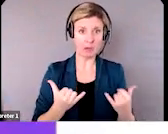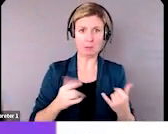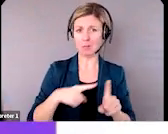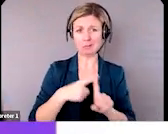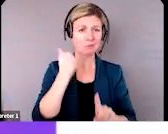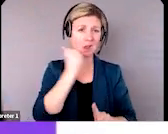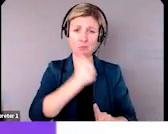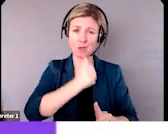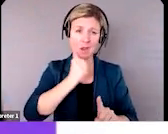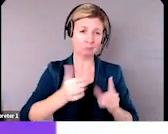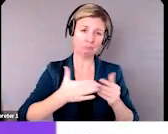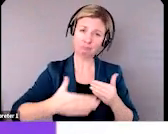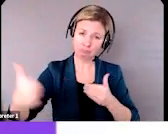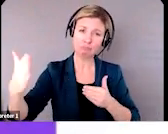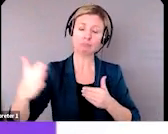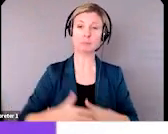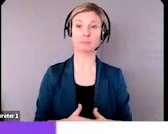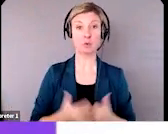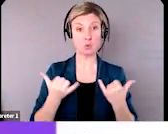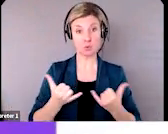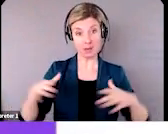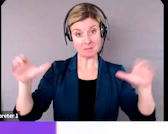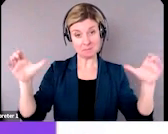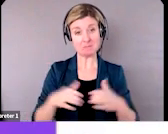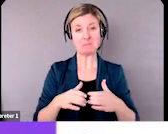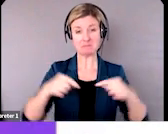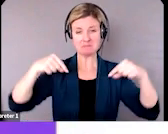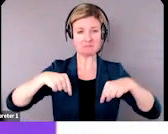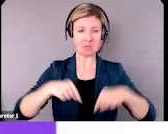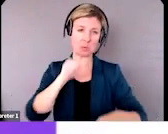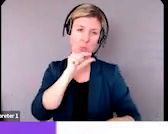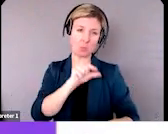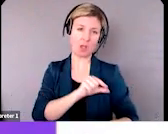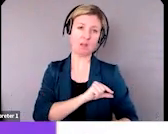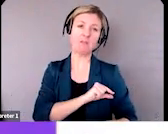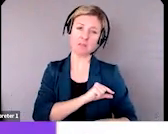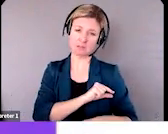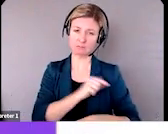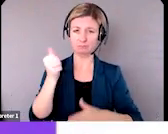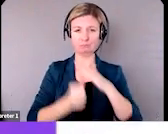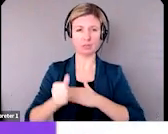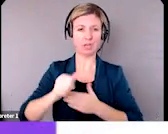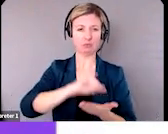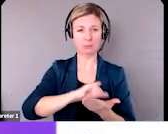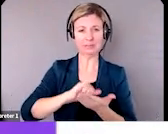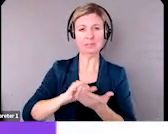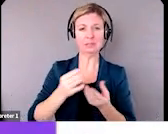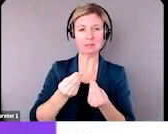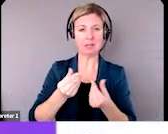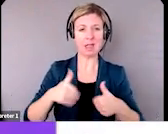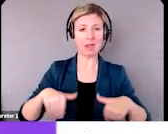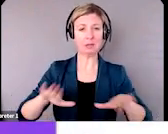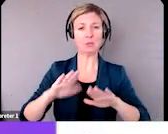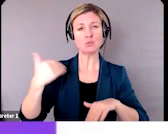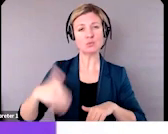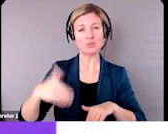today's event, we are reminded that Guelph is situated on treaty land, and that is steeped in